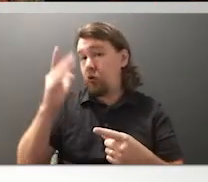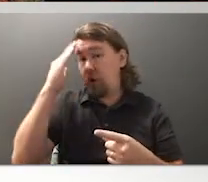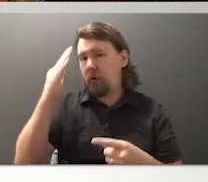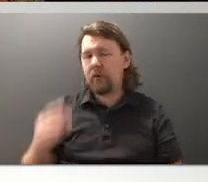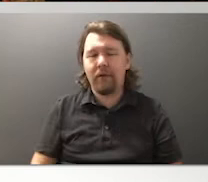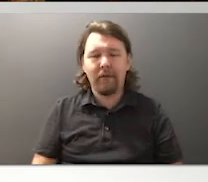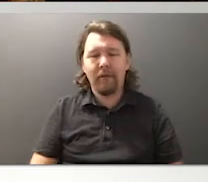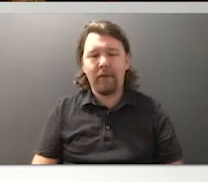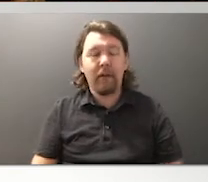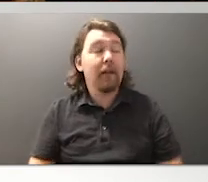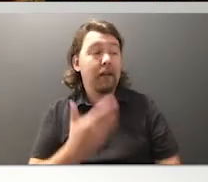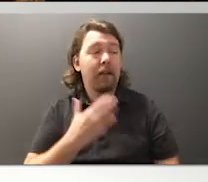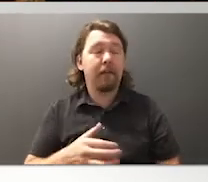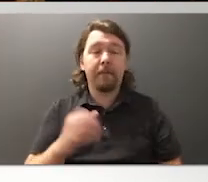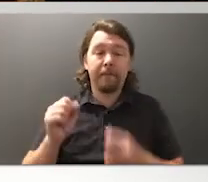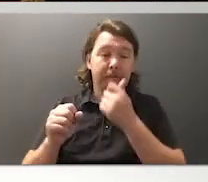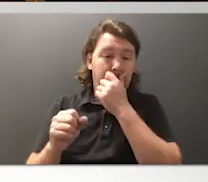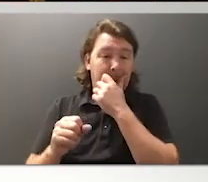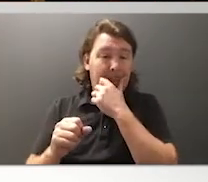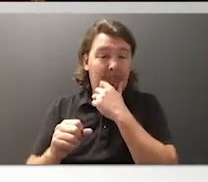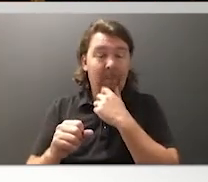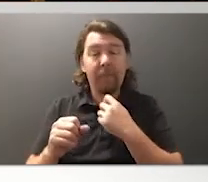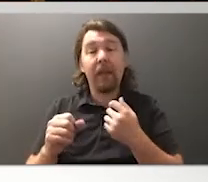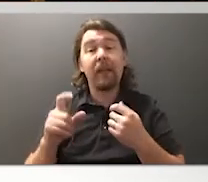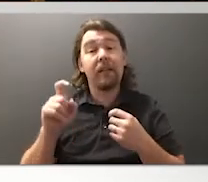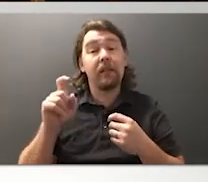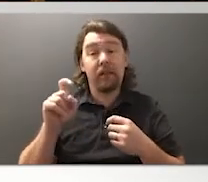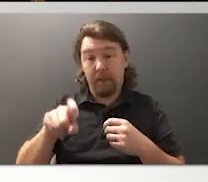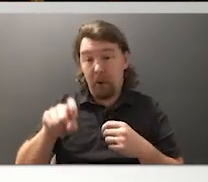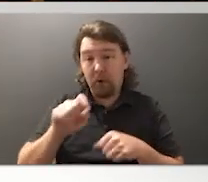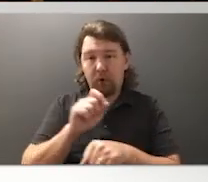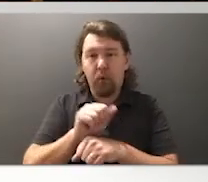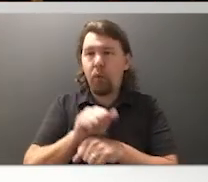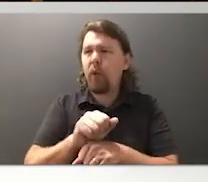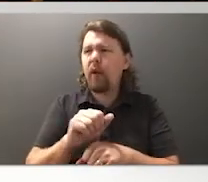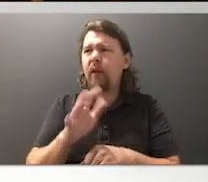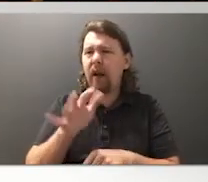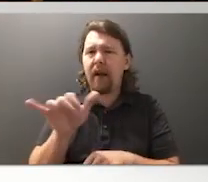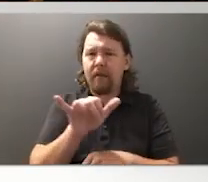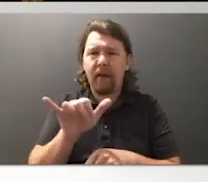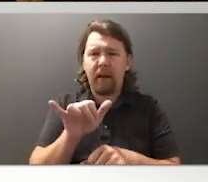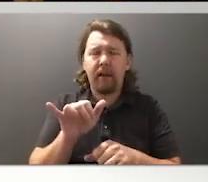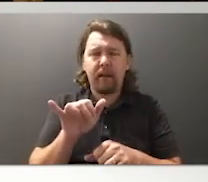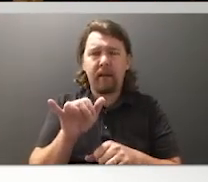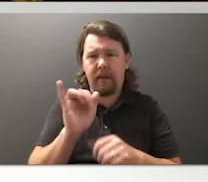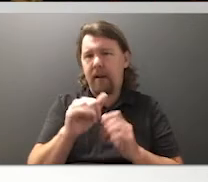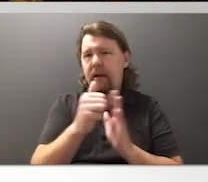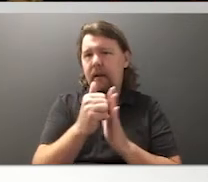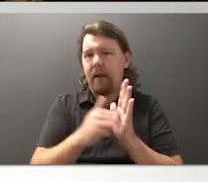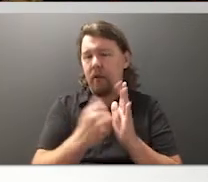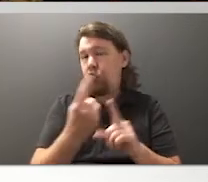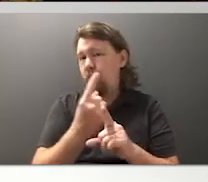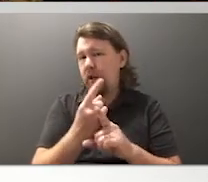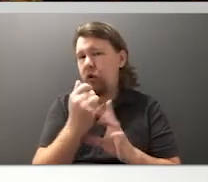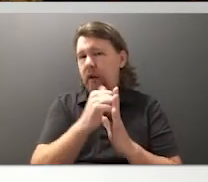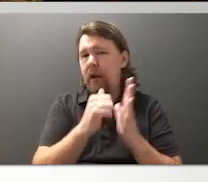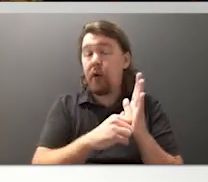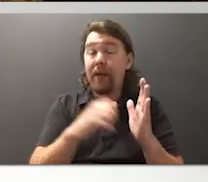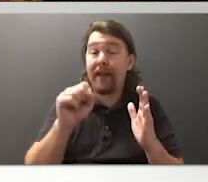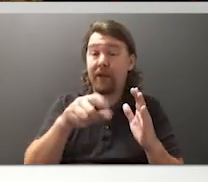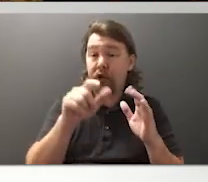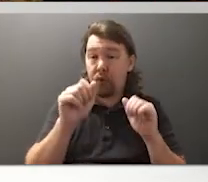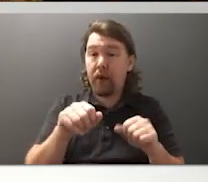Thank you. So it's supposed to work kind of like the regular account. So yes, you can roll them